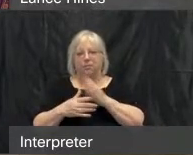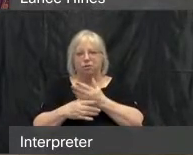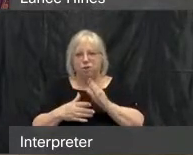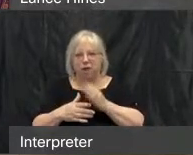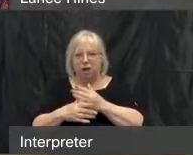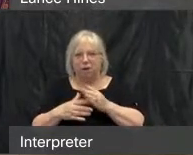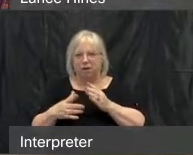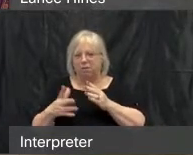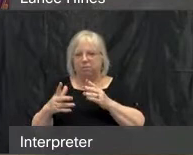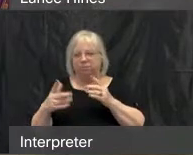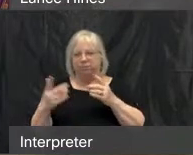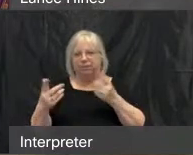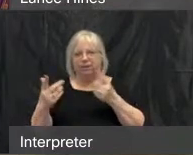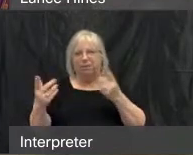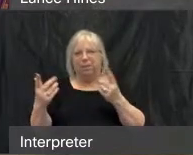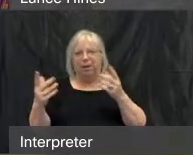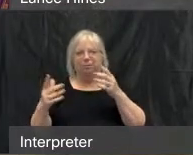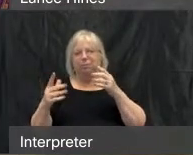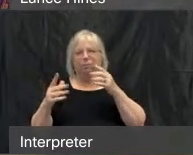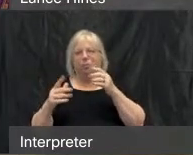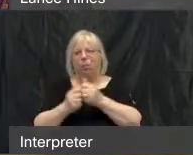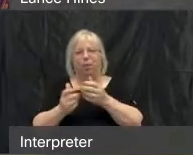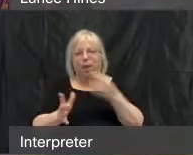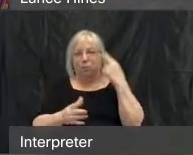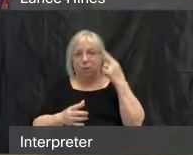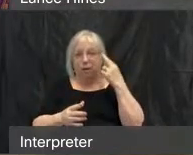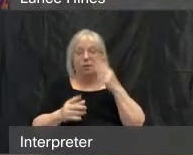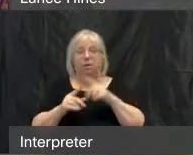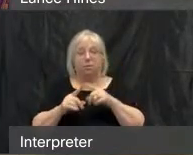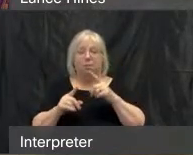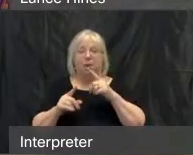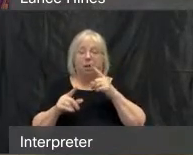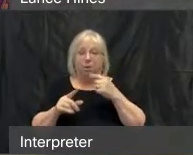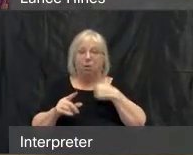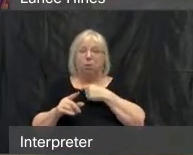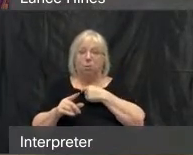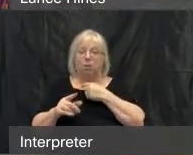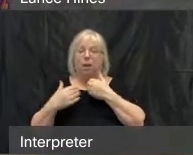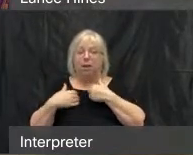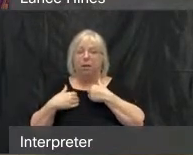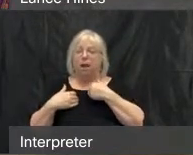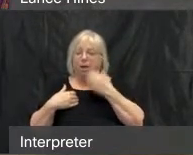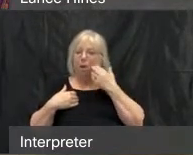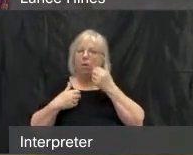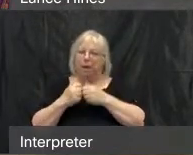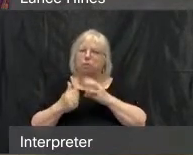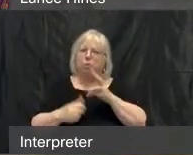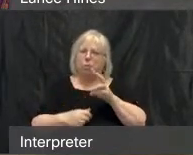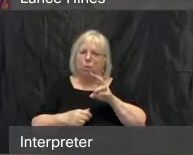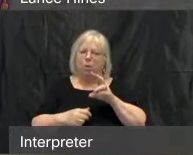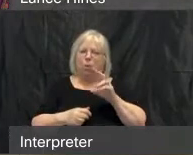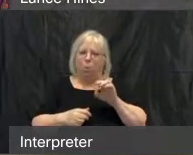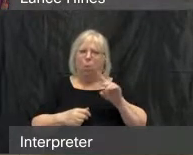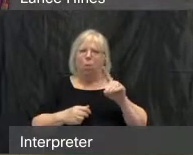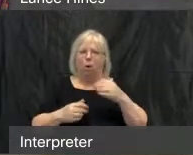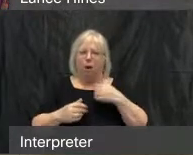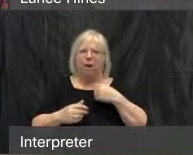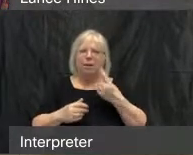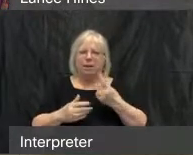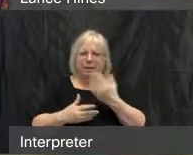wards. And Doris may have something that she may want, and BJ just said she has something she wanted, and I may have something I want.